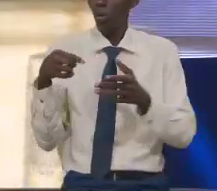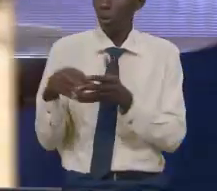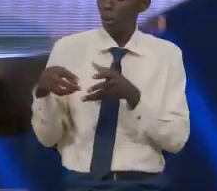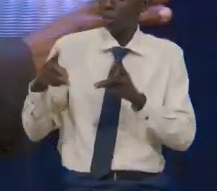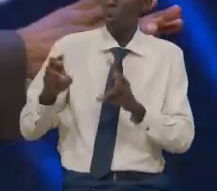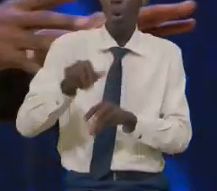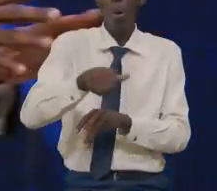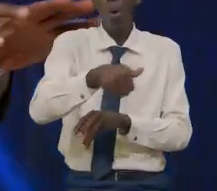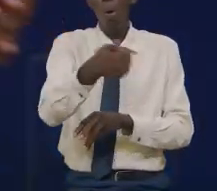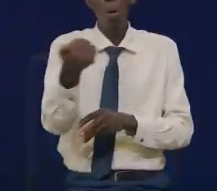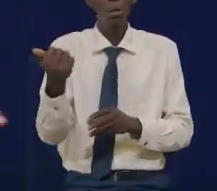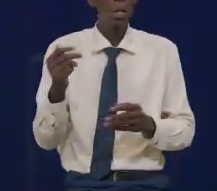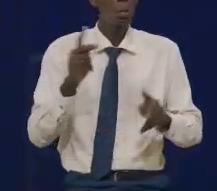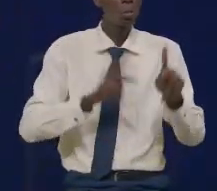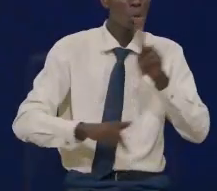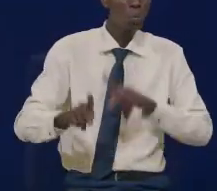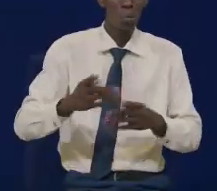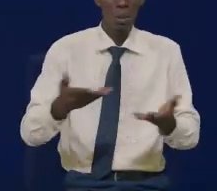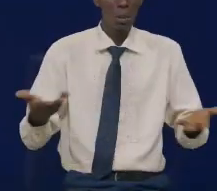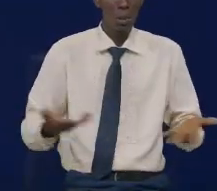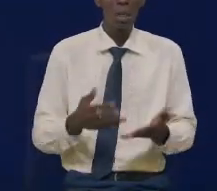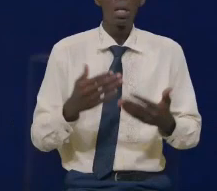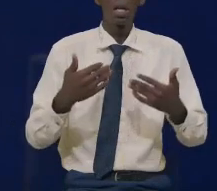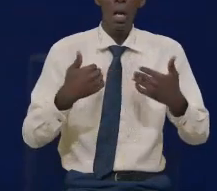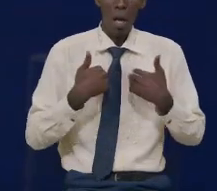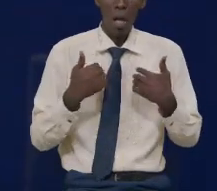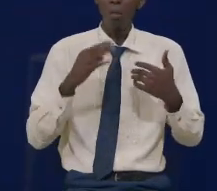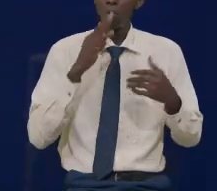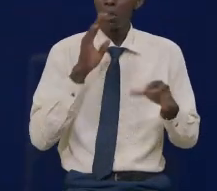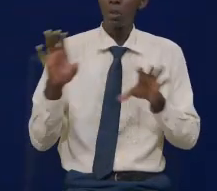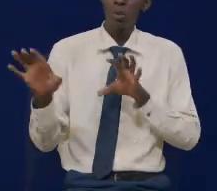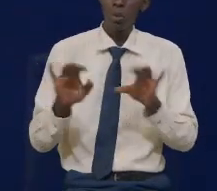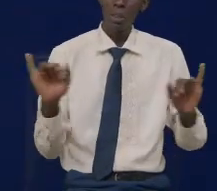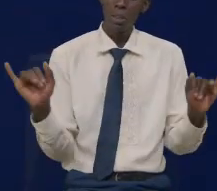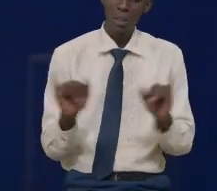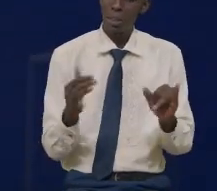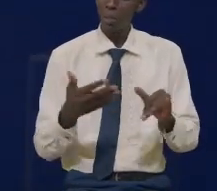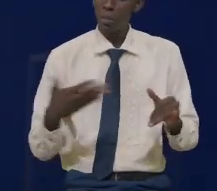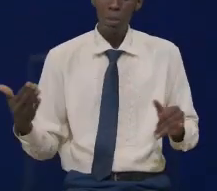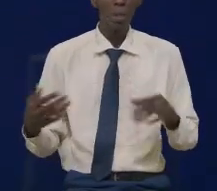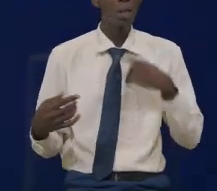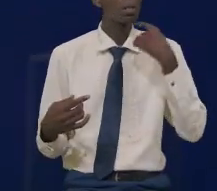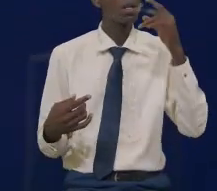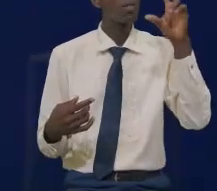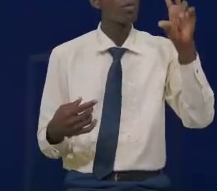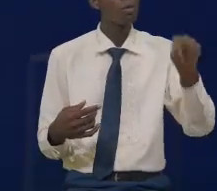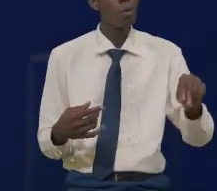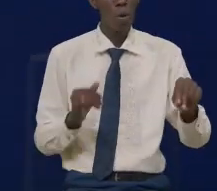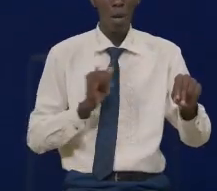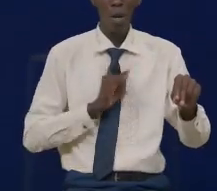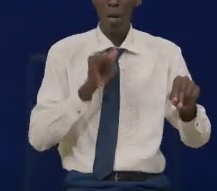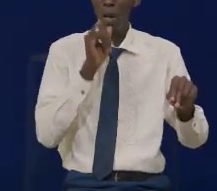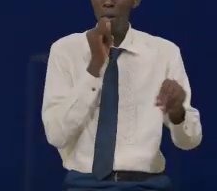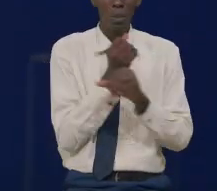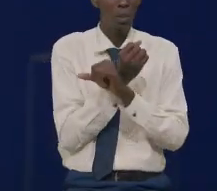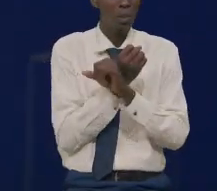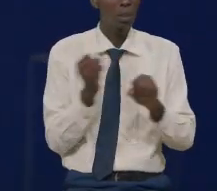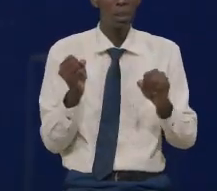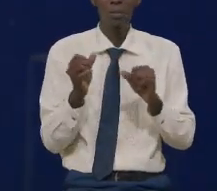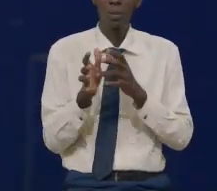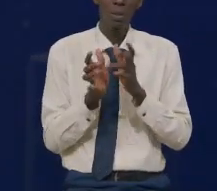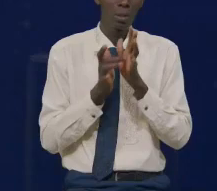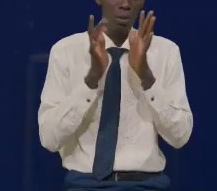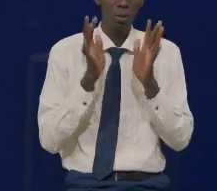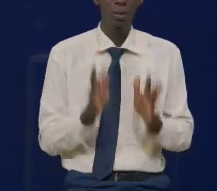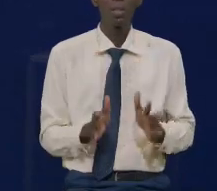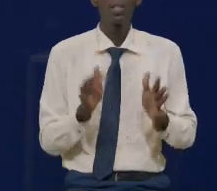the other people here, as we brought them up, they're going that way. Say, no, I'm a born again Christian.